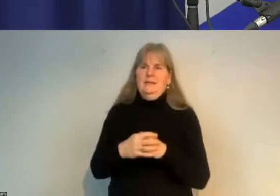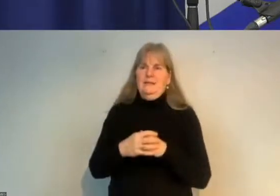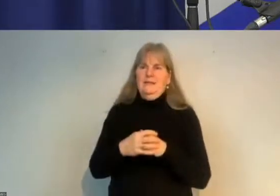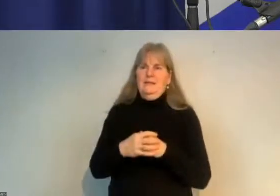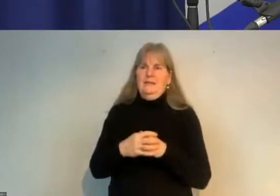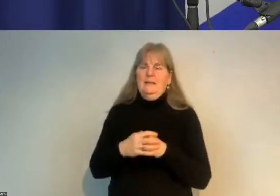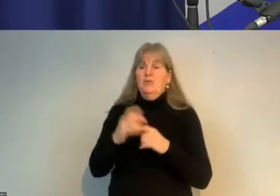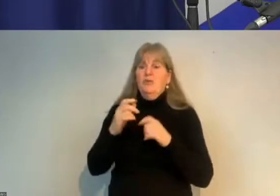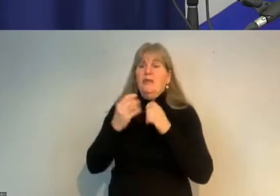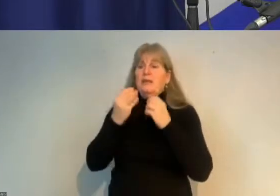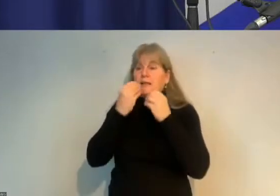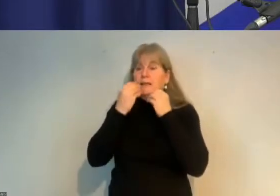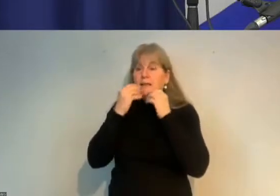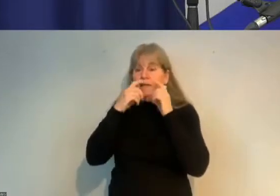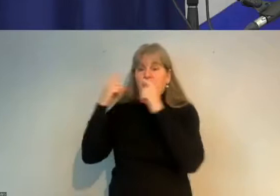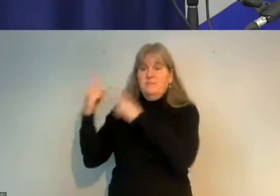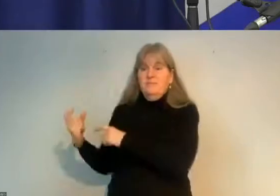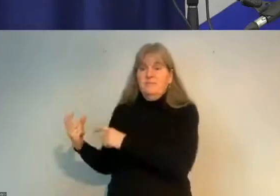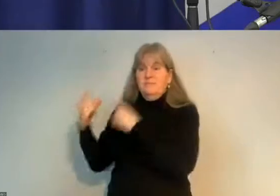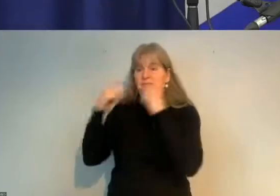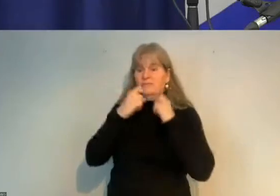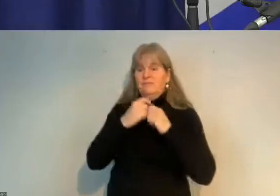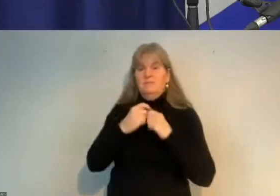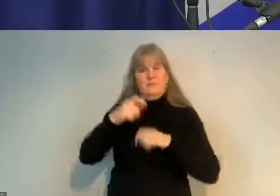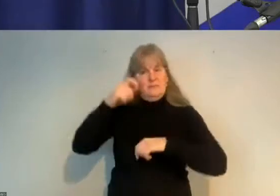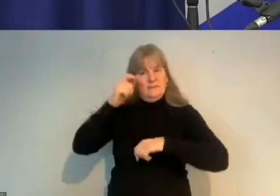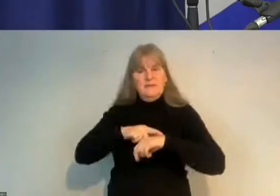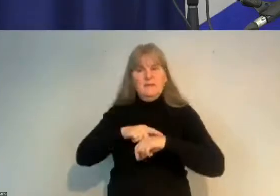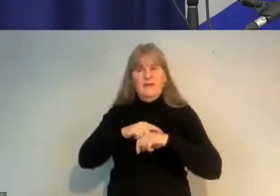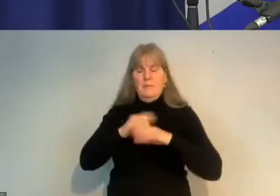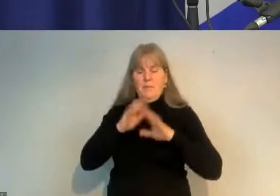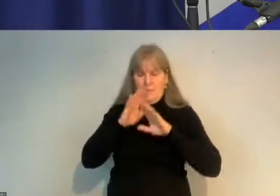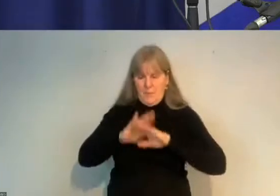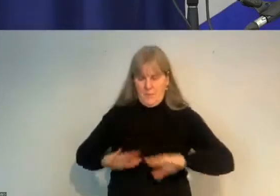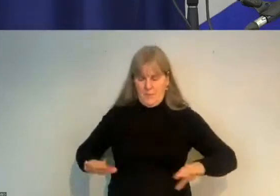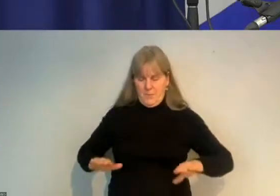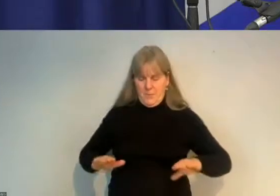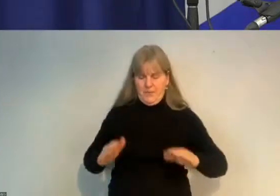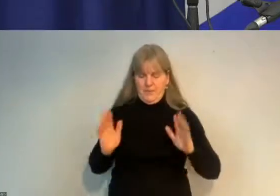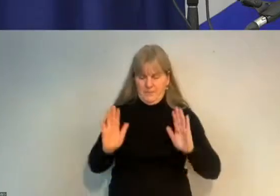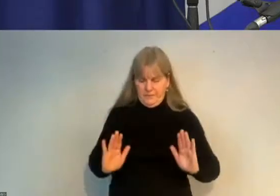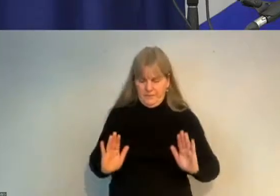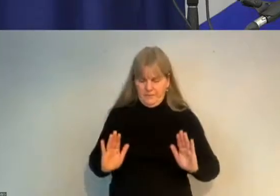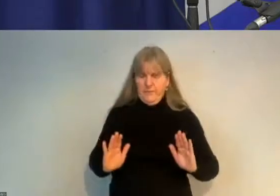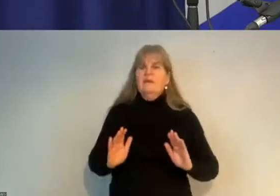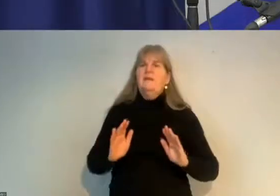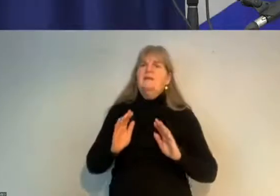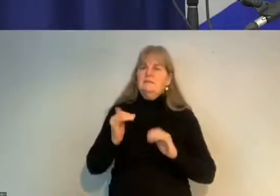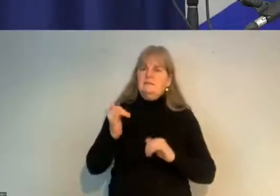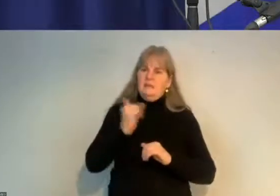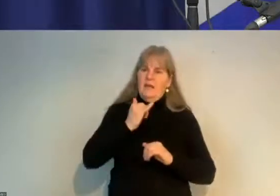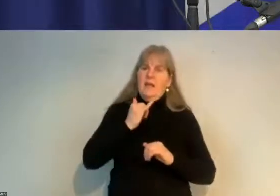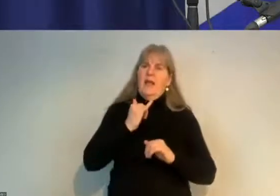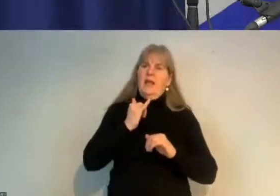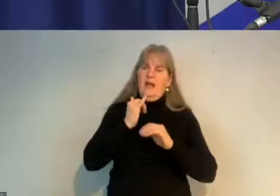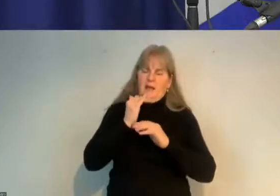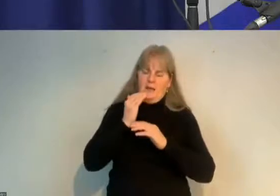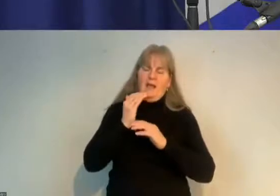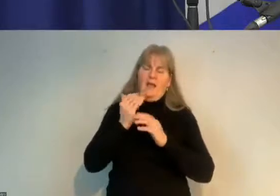to lay low, go about the things you need to do, and be even better than ever at practicing the measures.